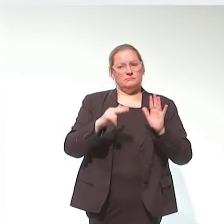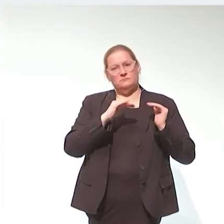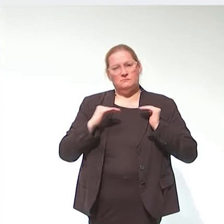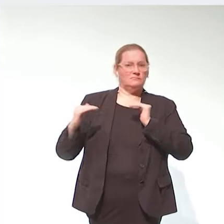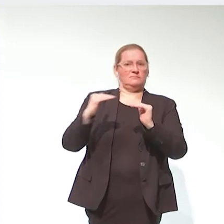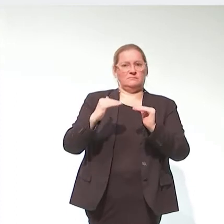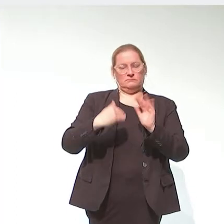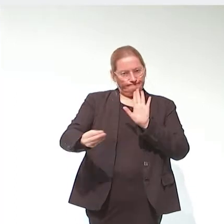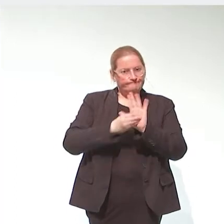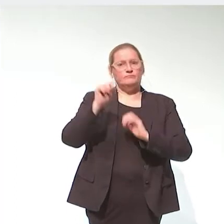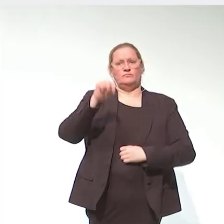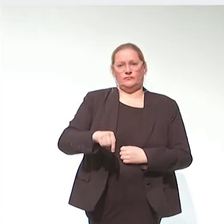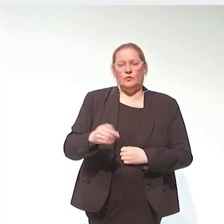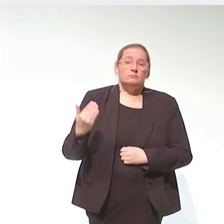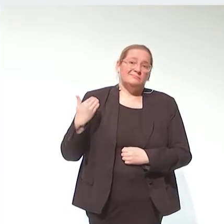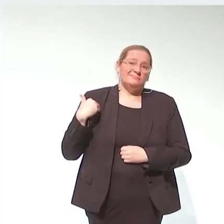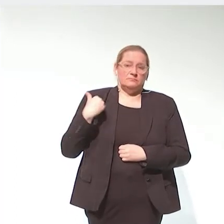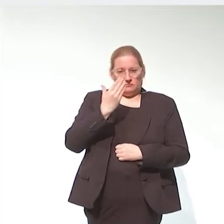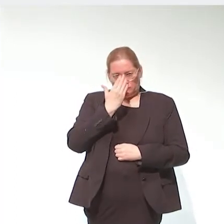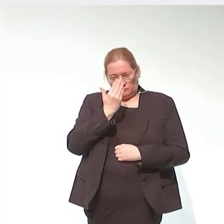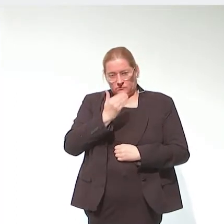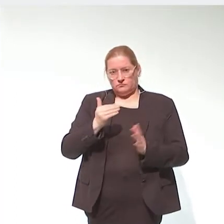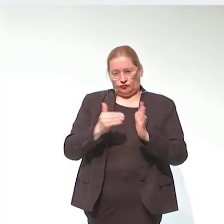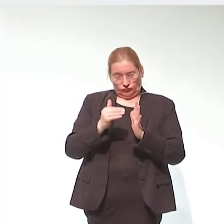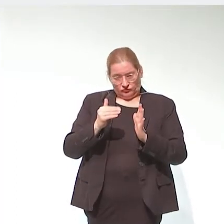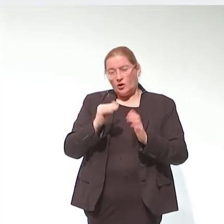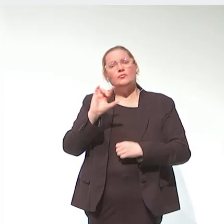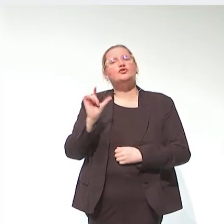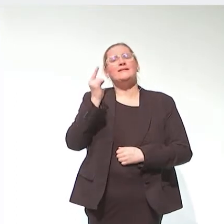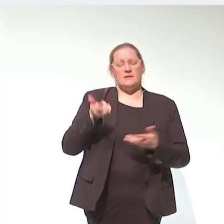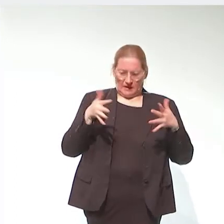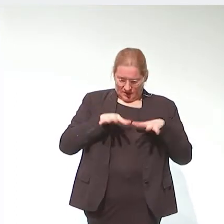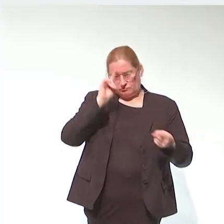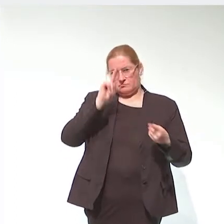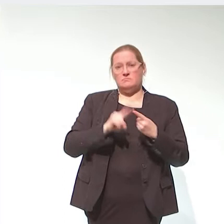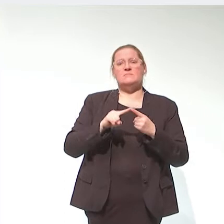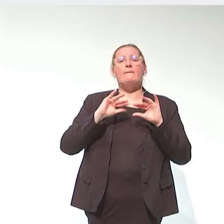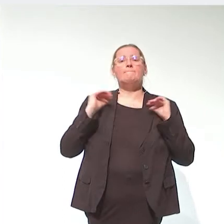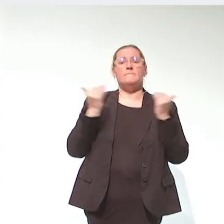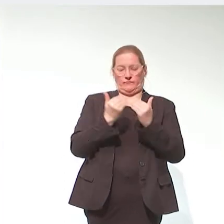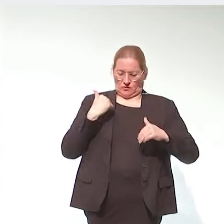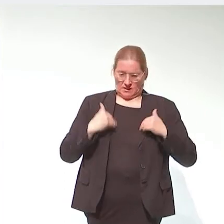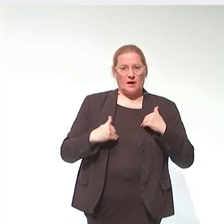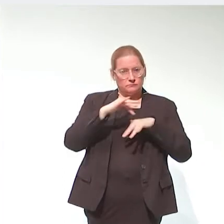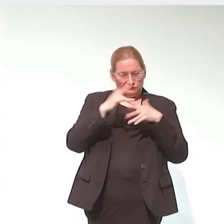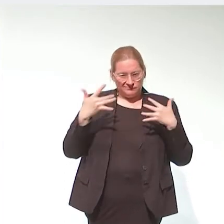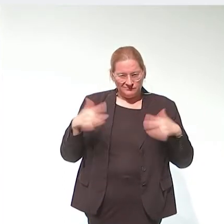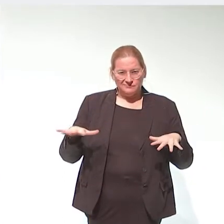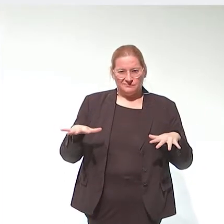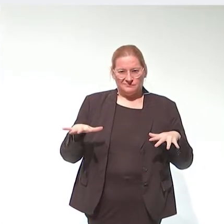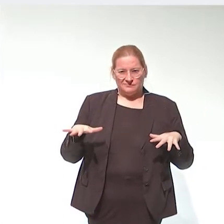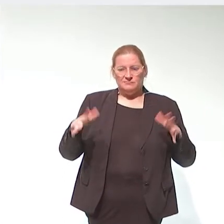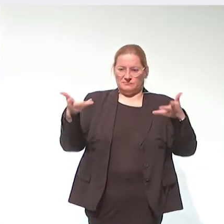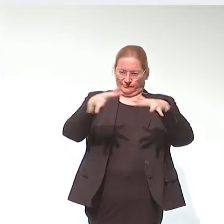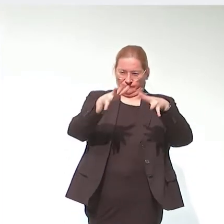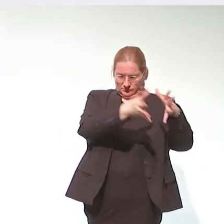we have initiated the adoption of a subgroup for Accessible EU. Many of you have expressed interest. I have to tell